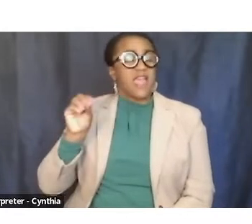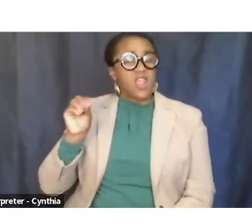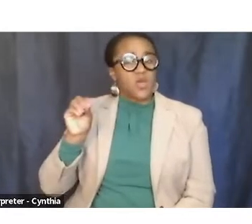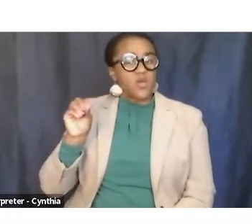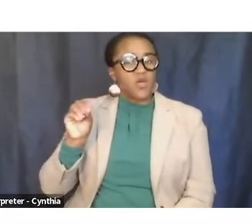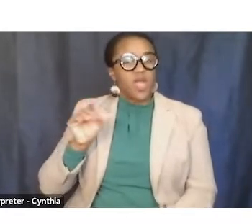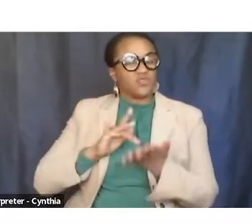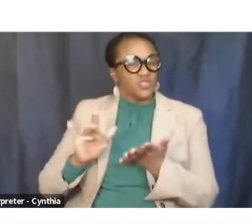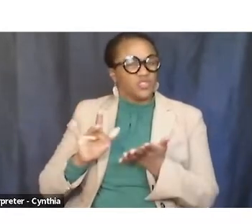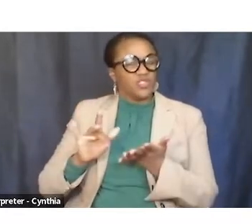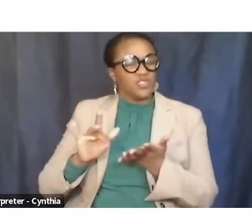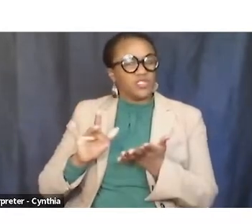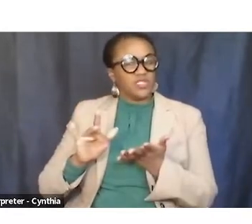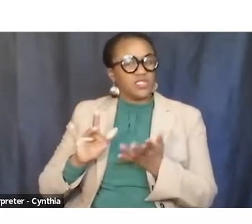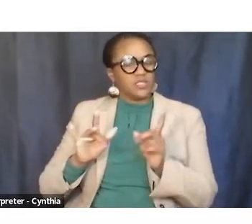so rude.